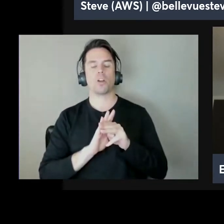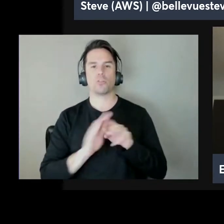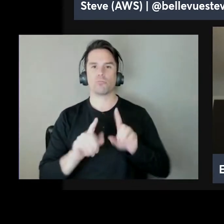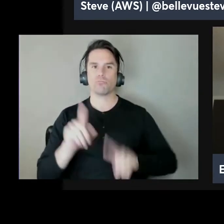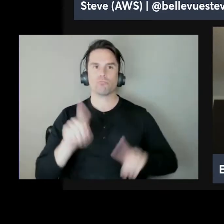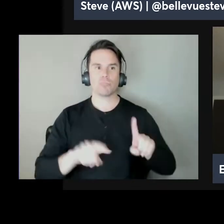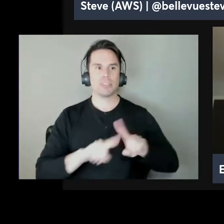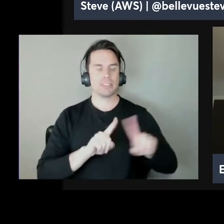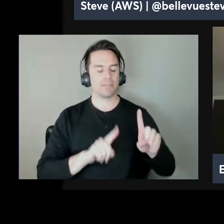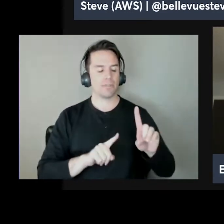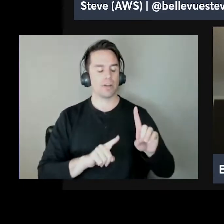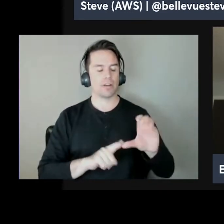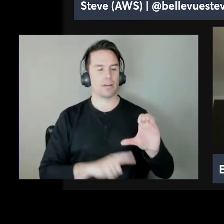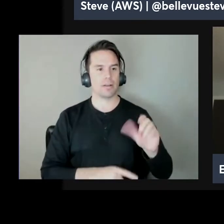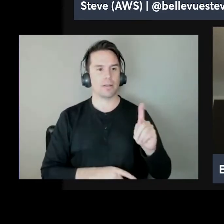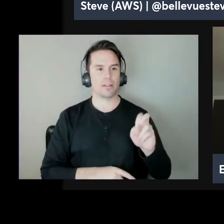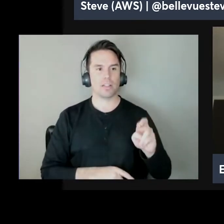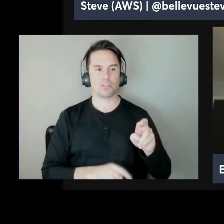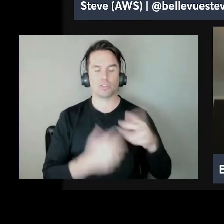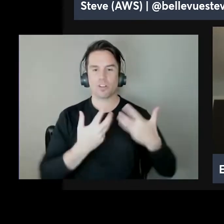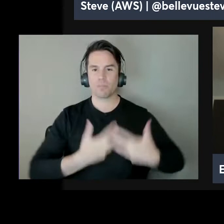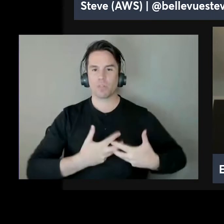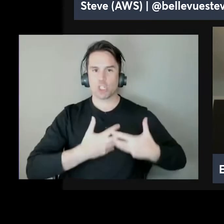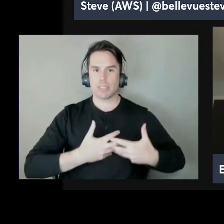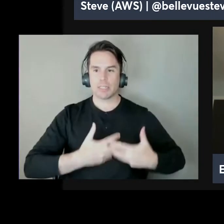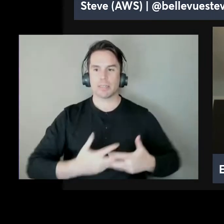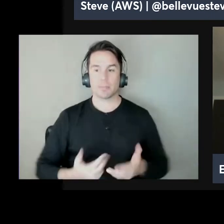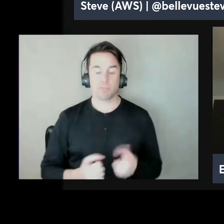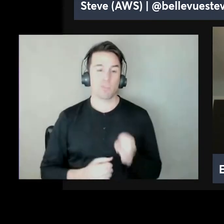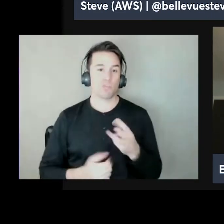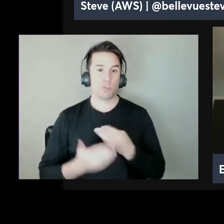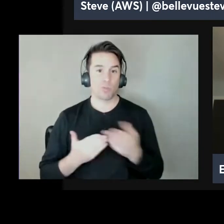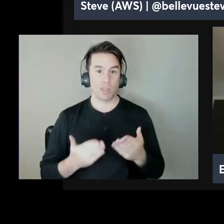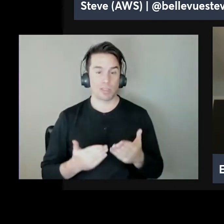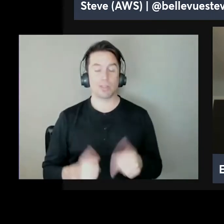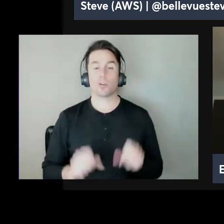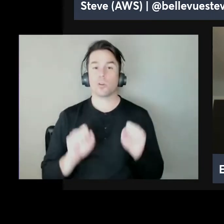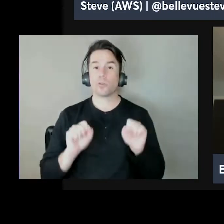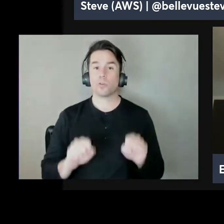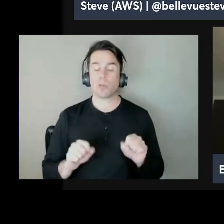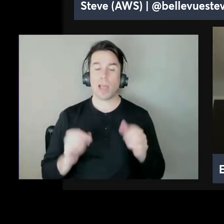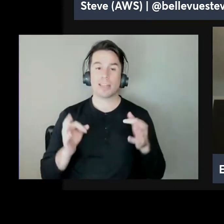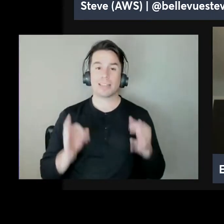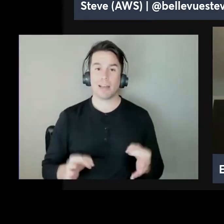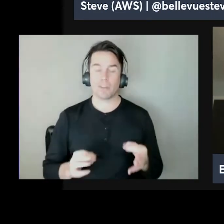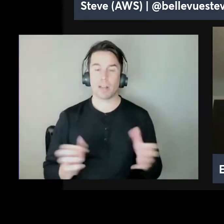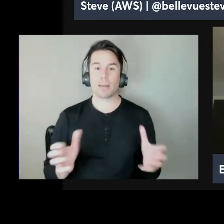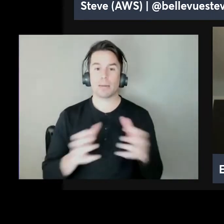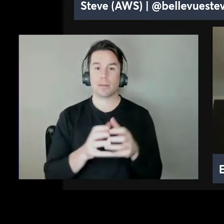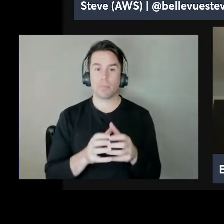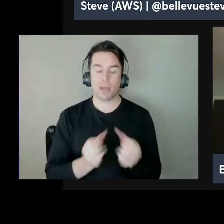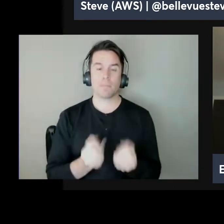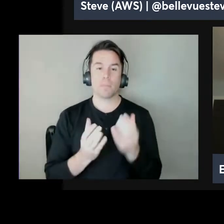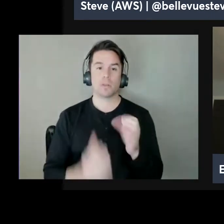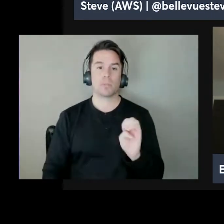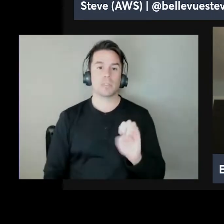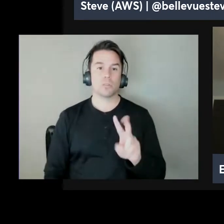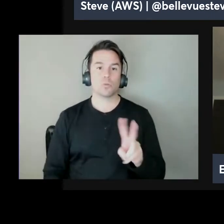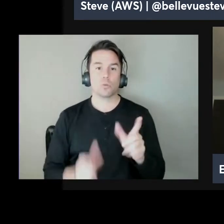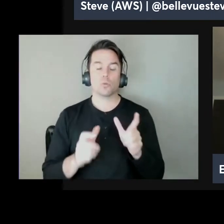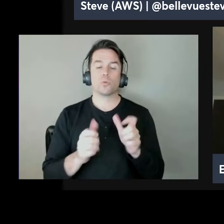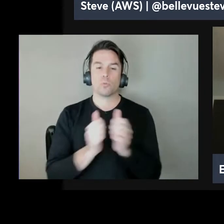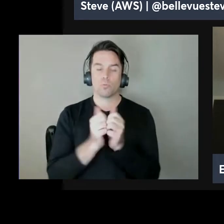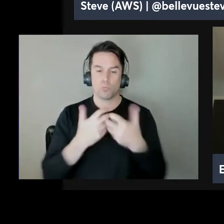right? And there are a couple of things, right? You can definitely combine multiple EC2 machines together, and then you can use all of